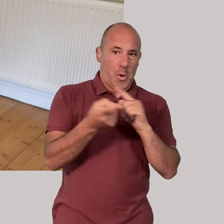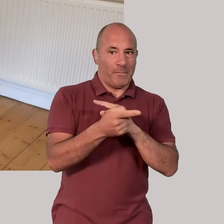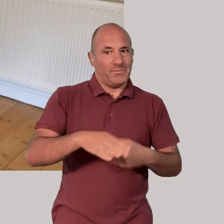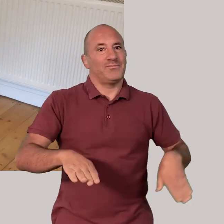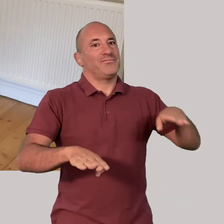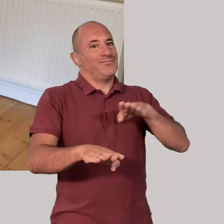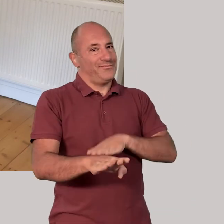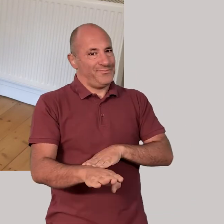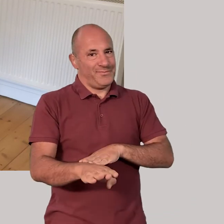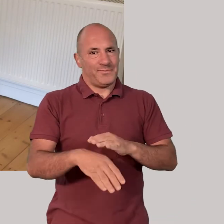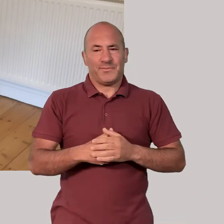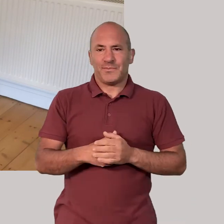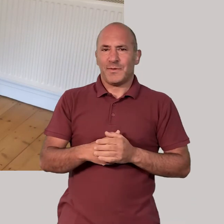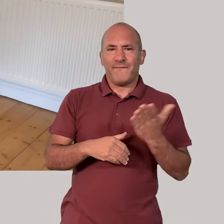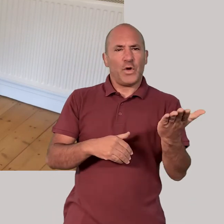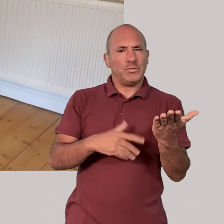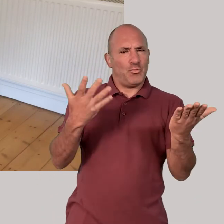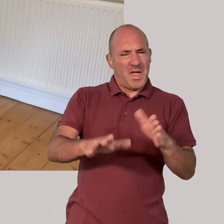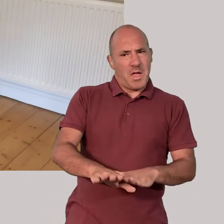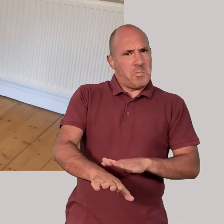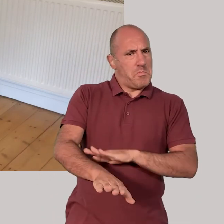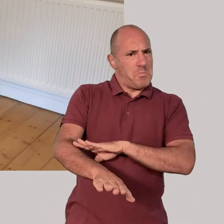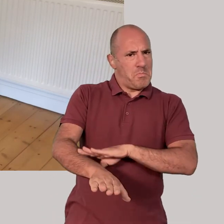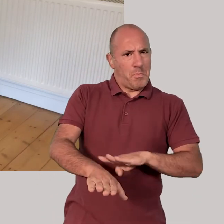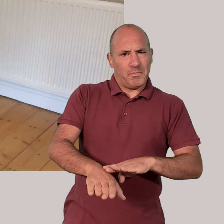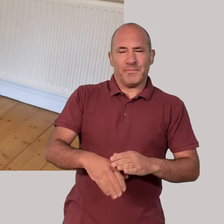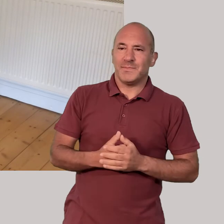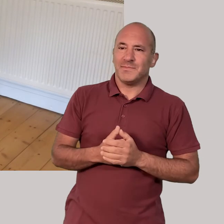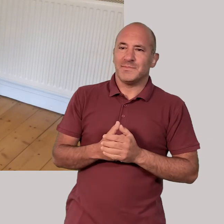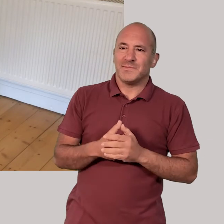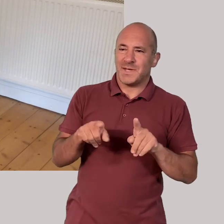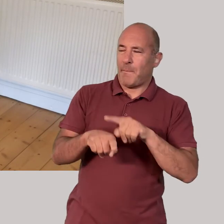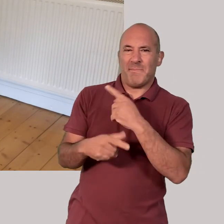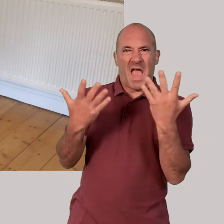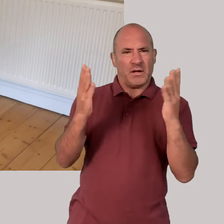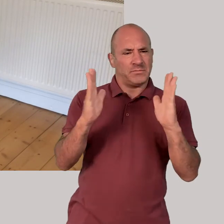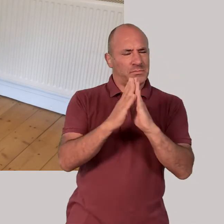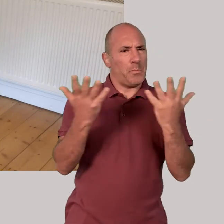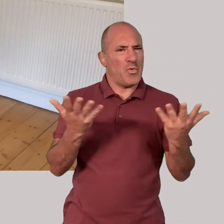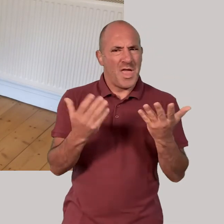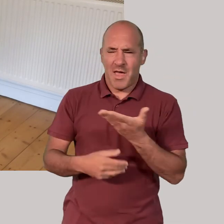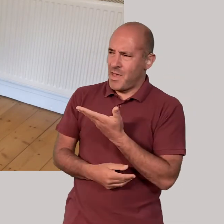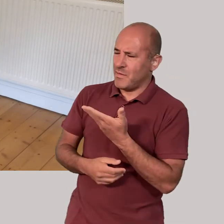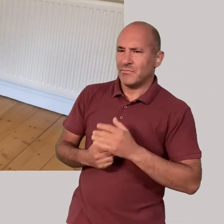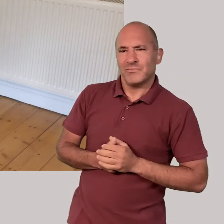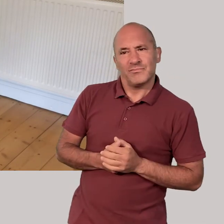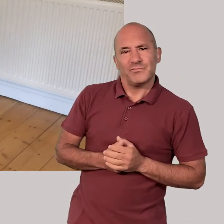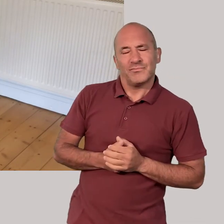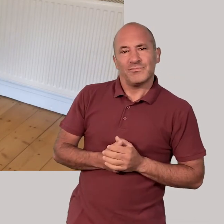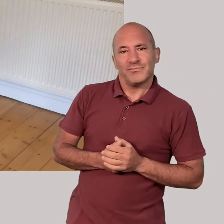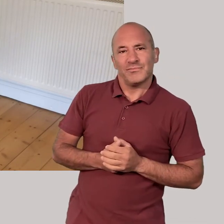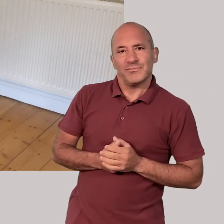the other side. Where are you going to place your foot? Where are you going to place your